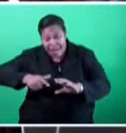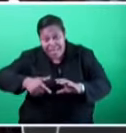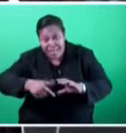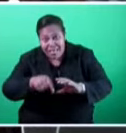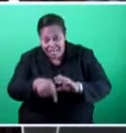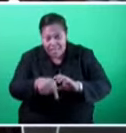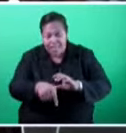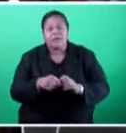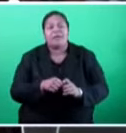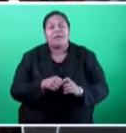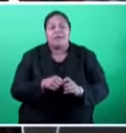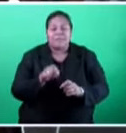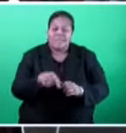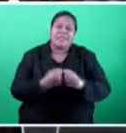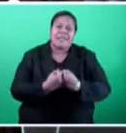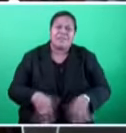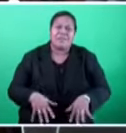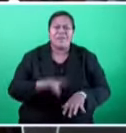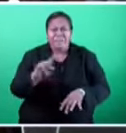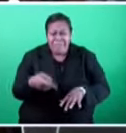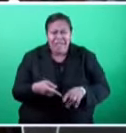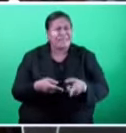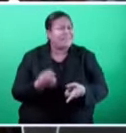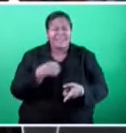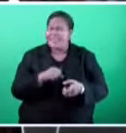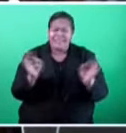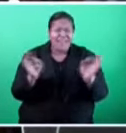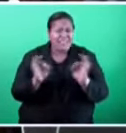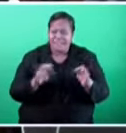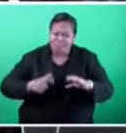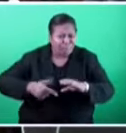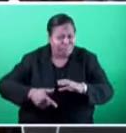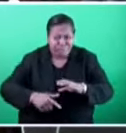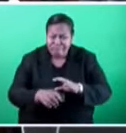Speaker, there has been no mining. Magna